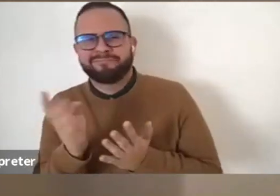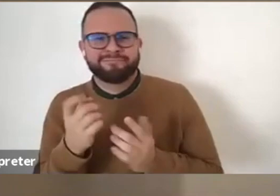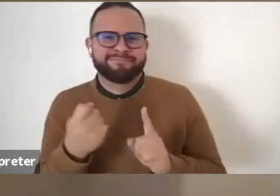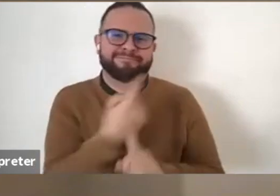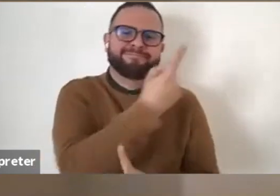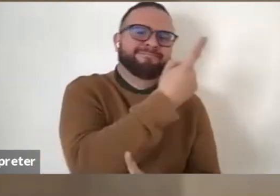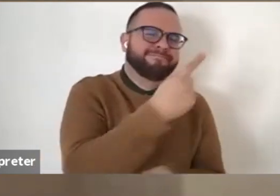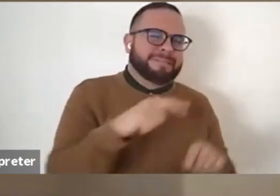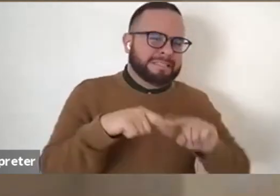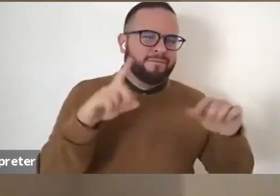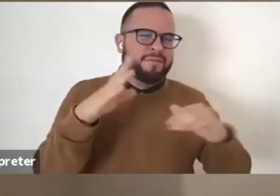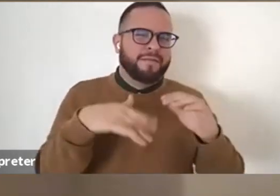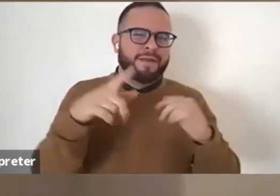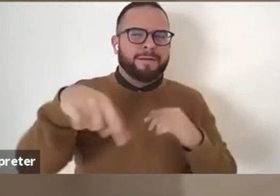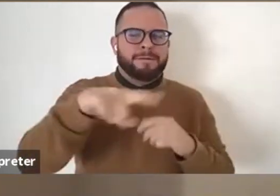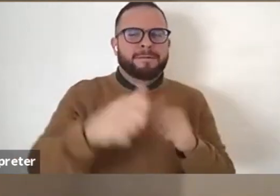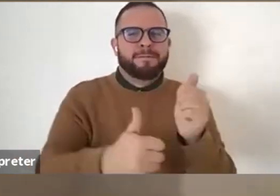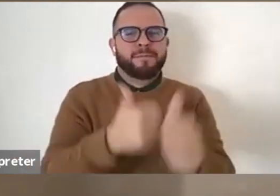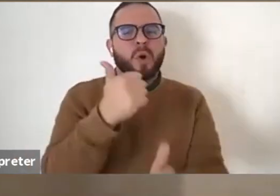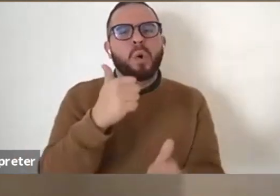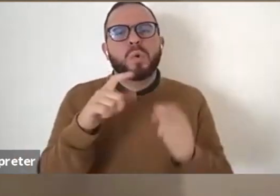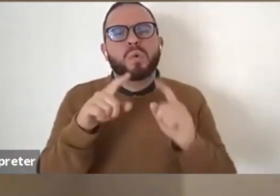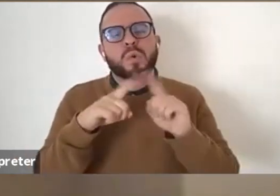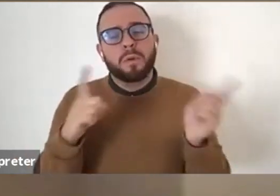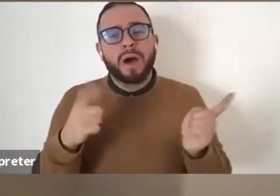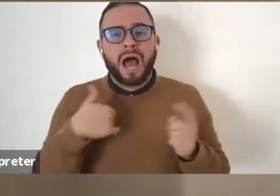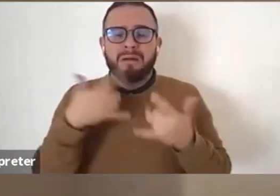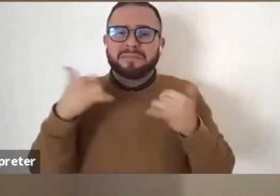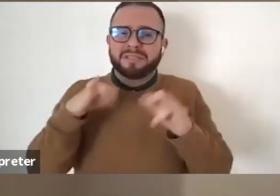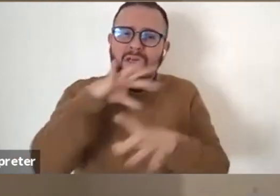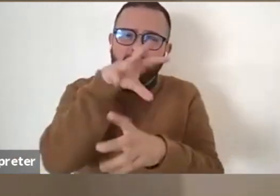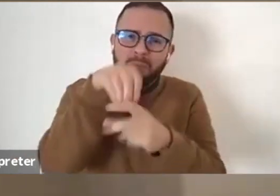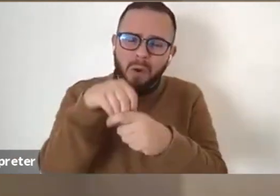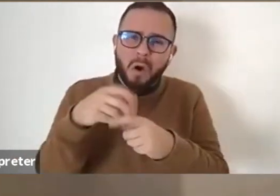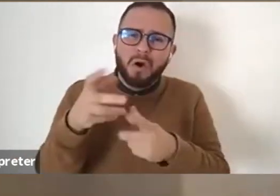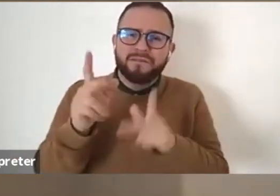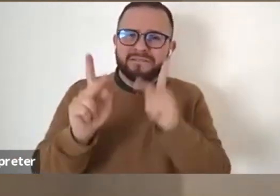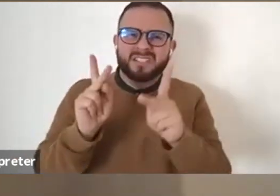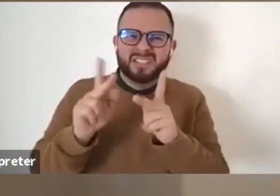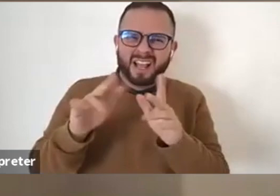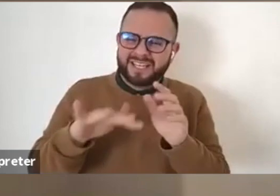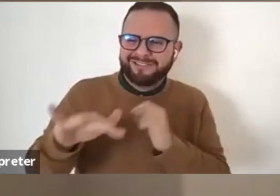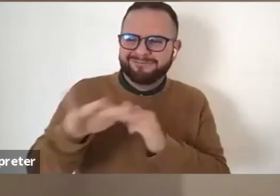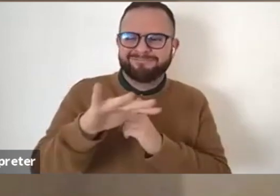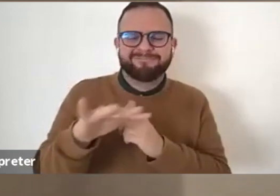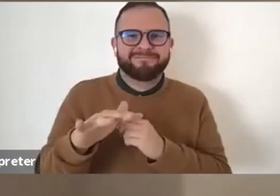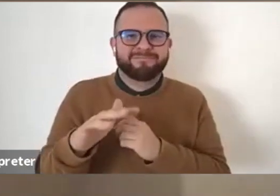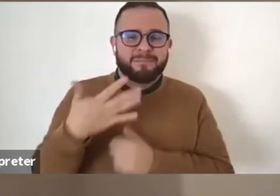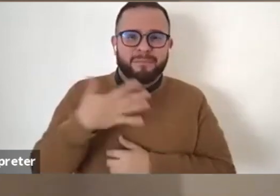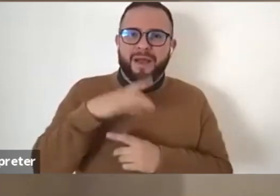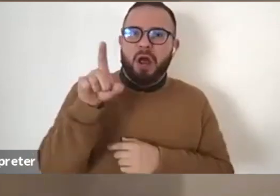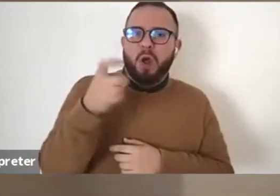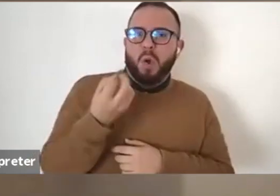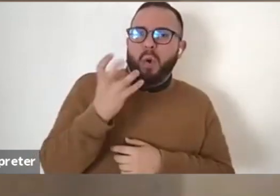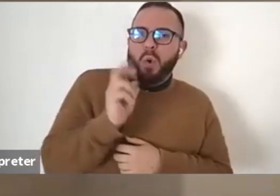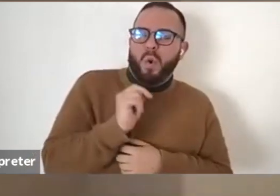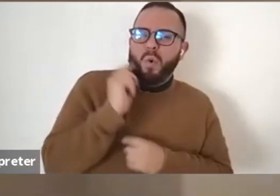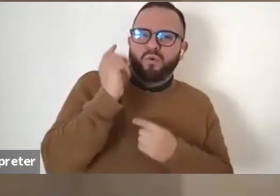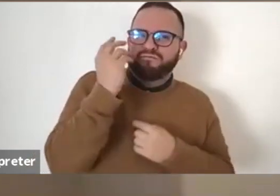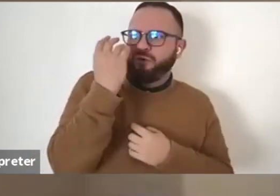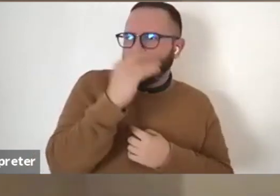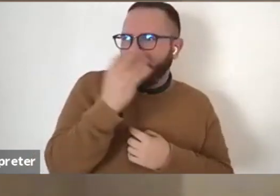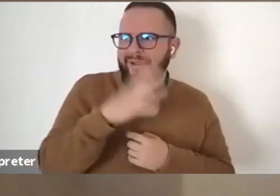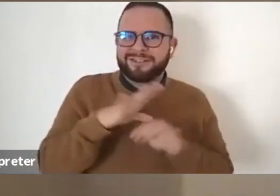part of the society with my own crazy behavings. So also I